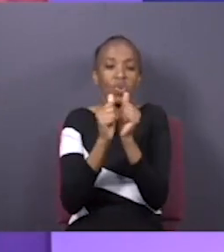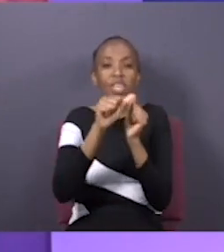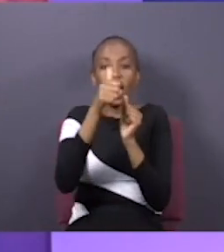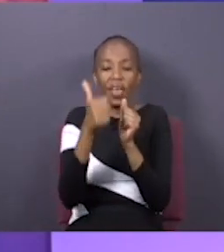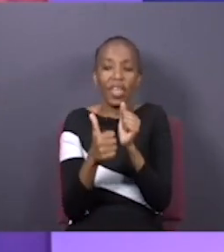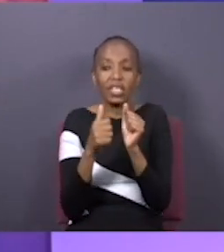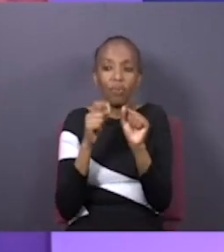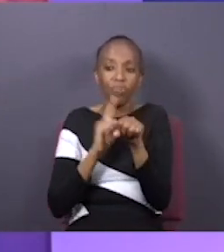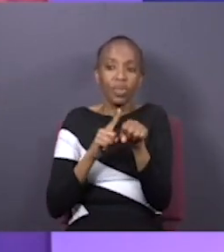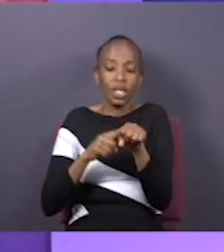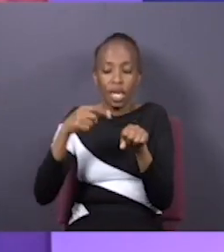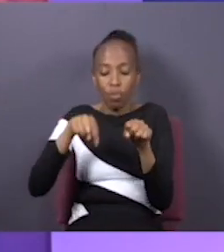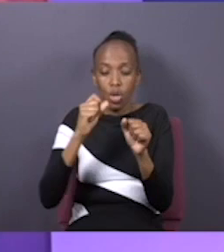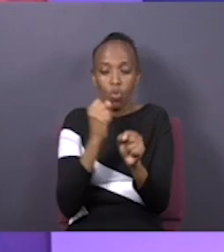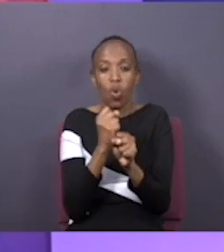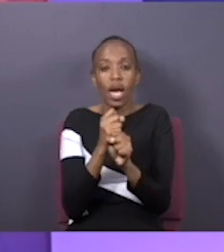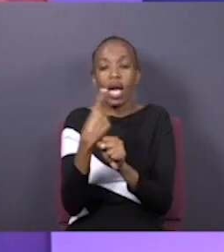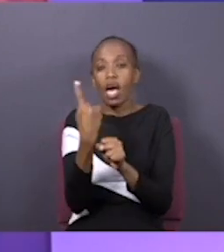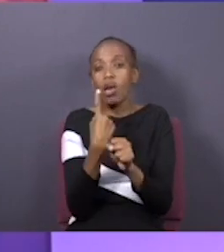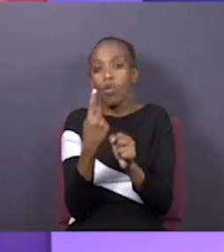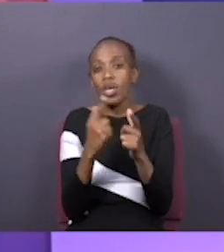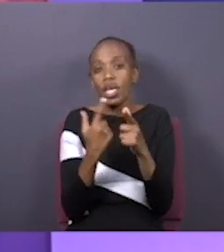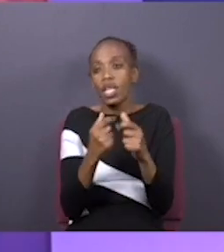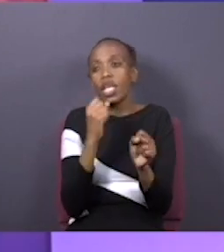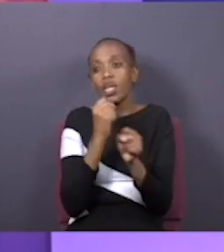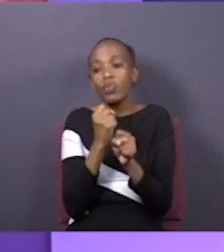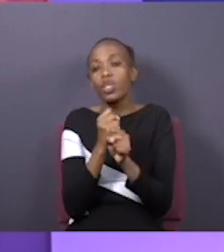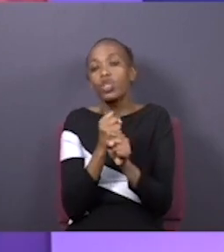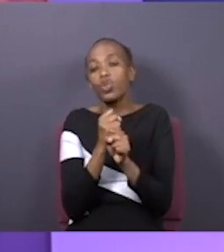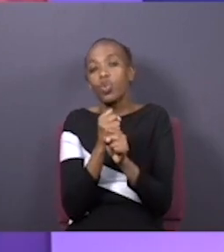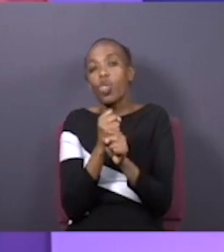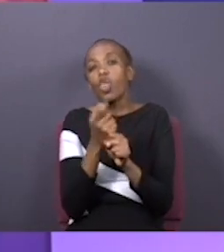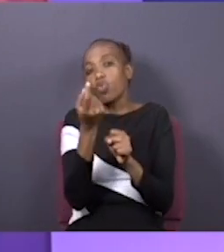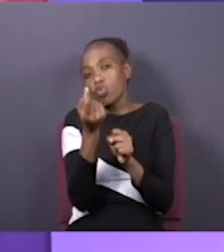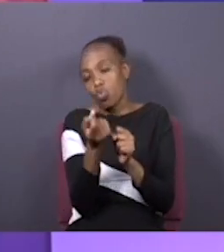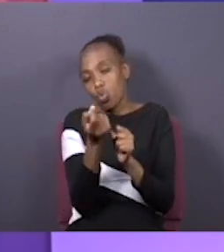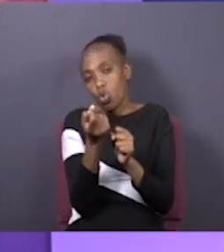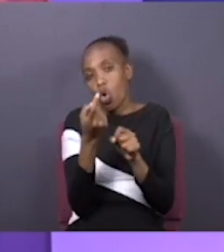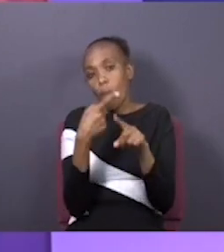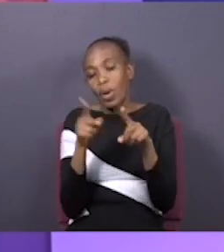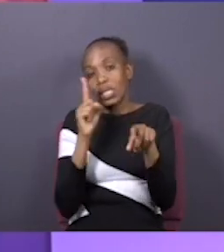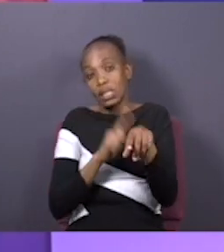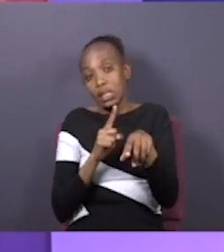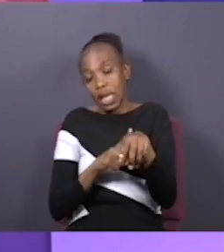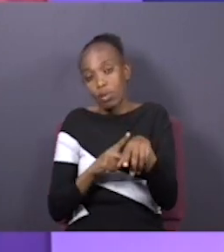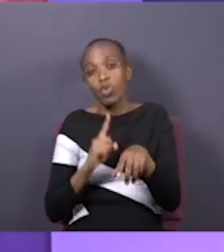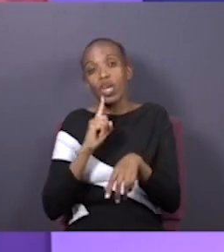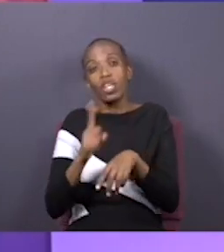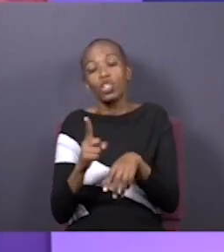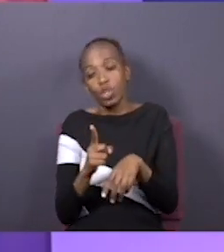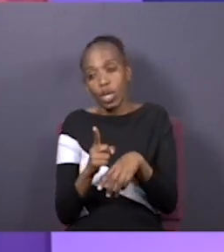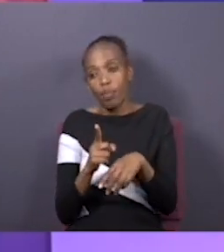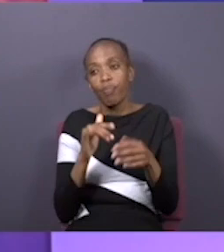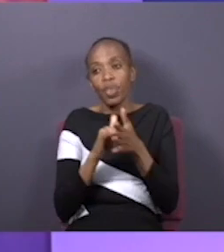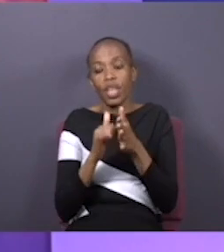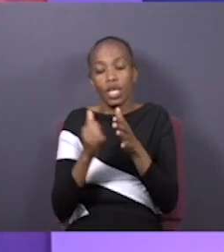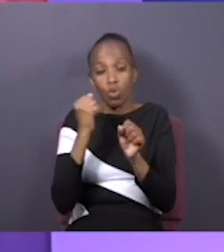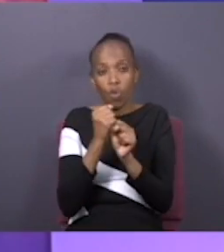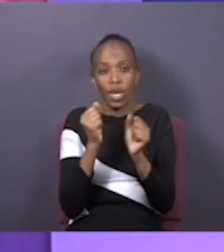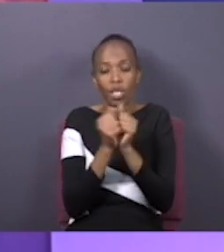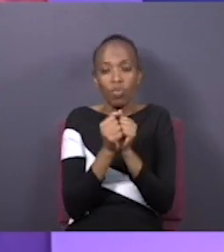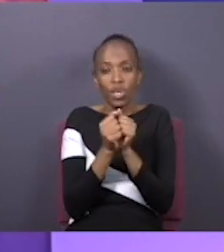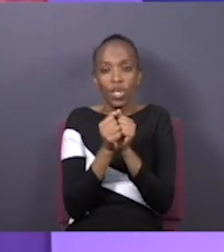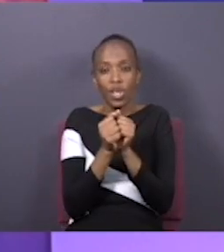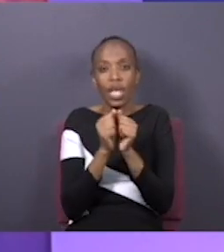others. When we work alone, we will do very little. But if we ensure that we are